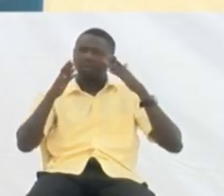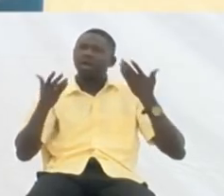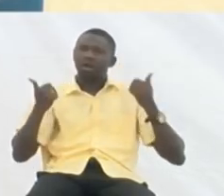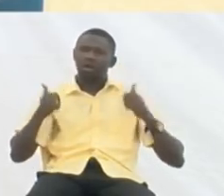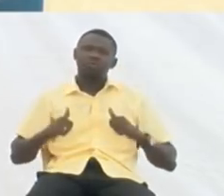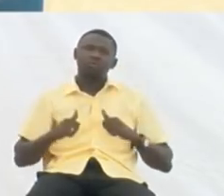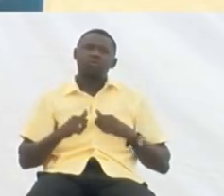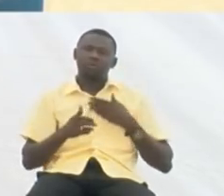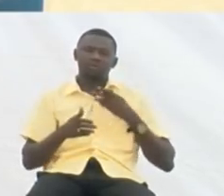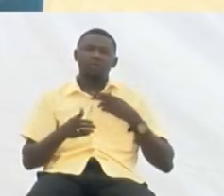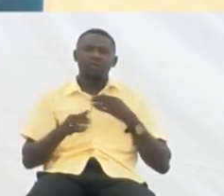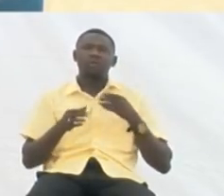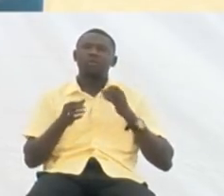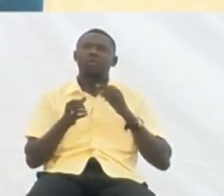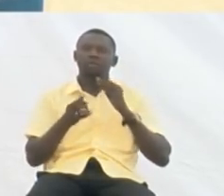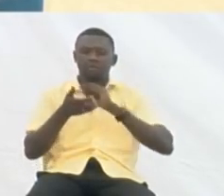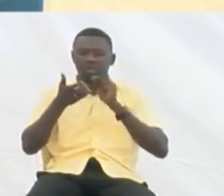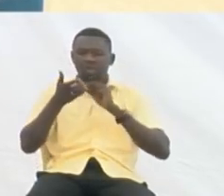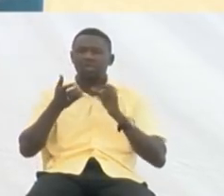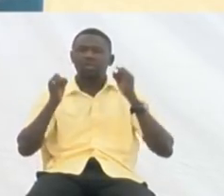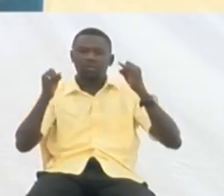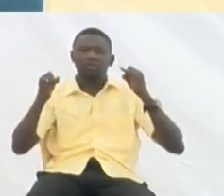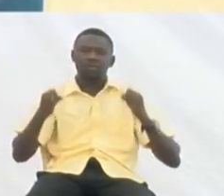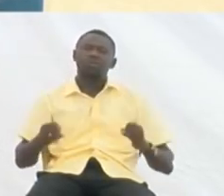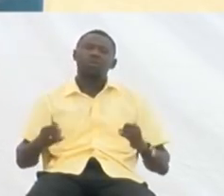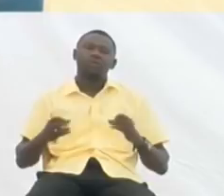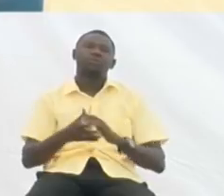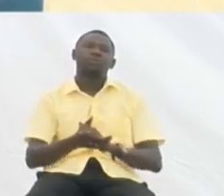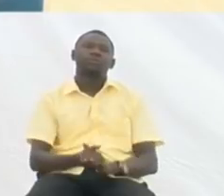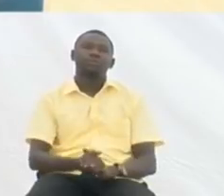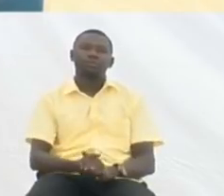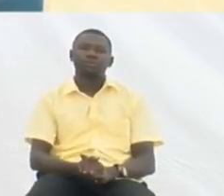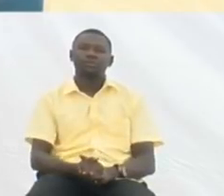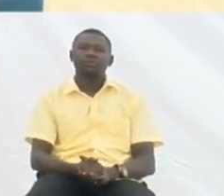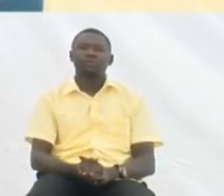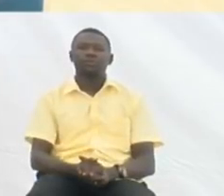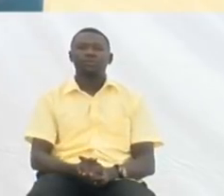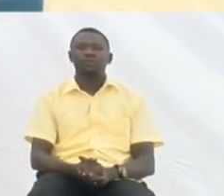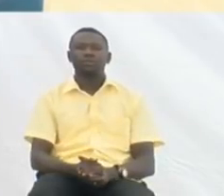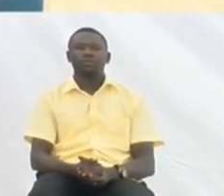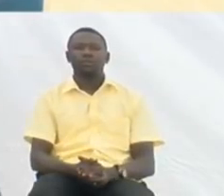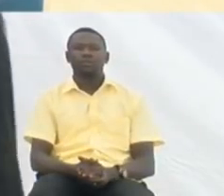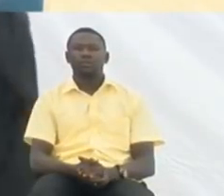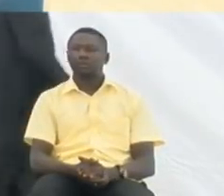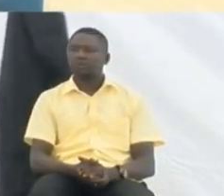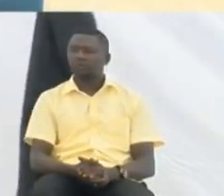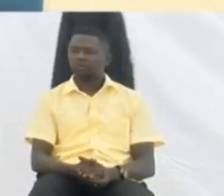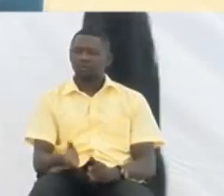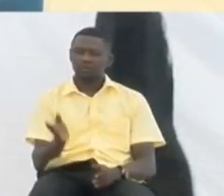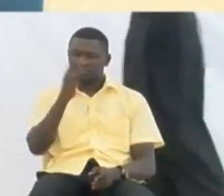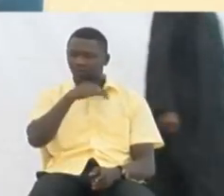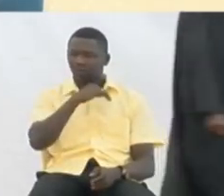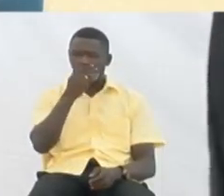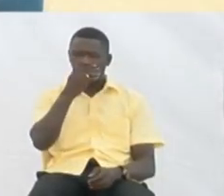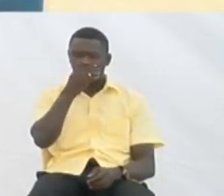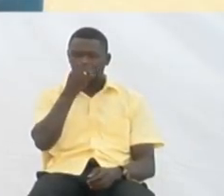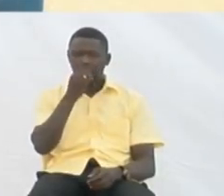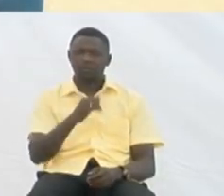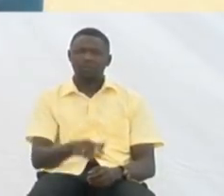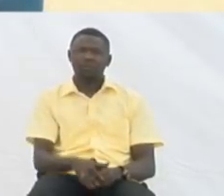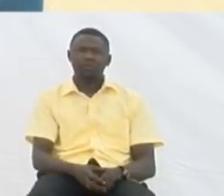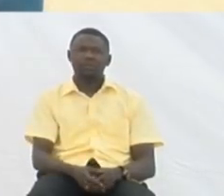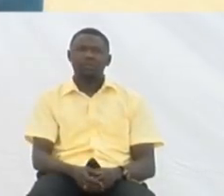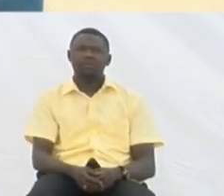these people left their homes and came to our houses mocking us until we insulted each